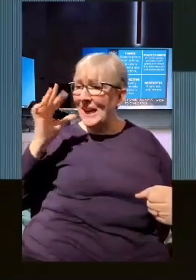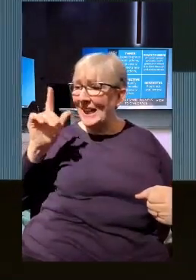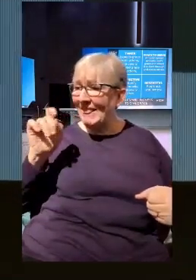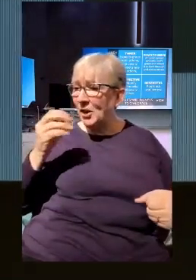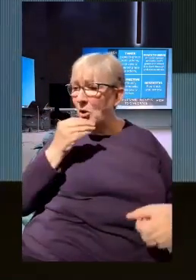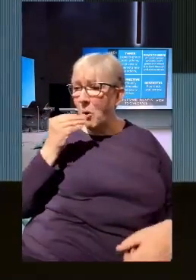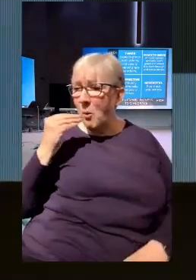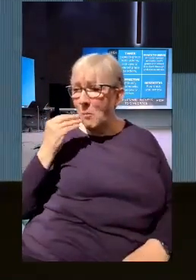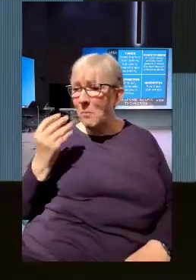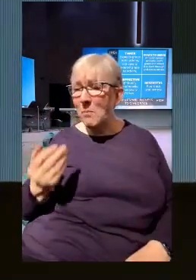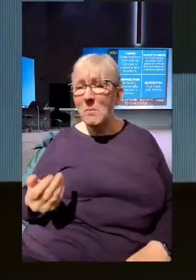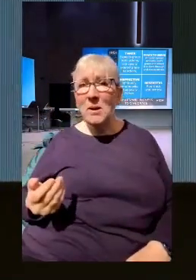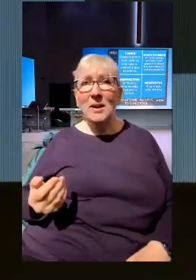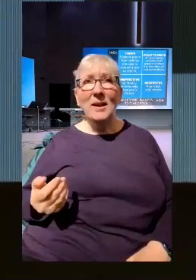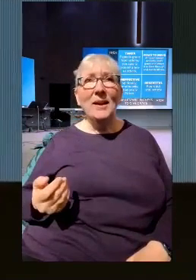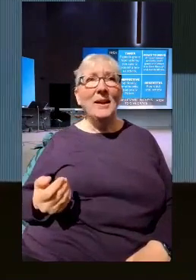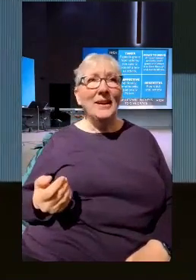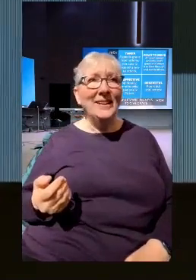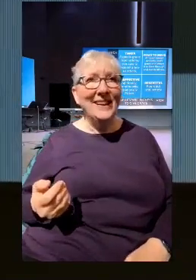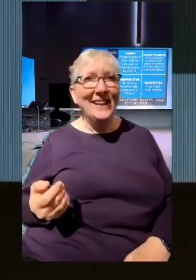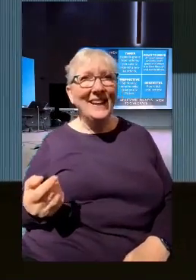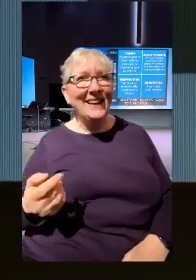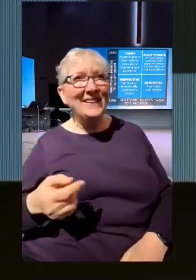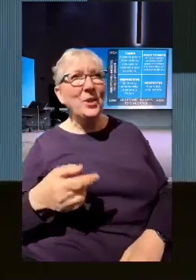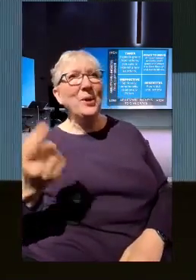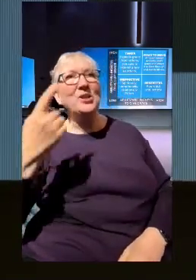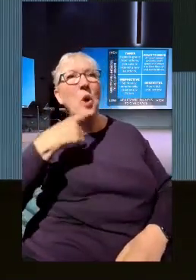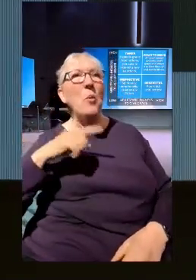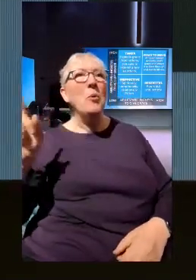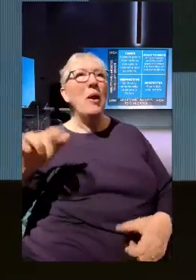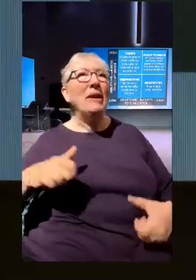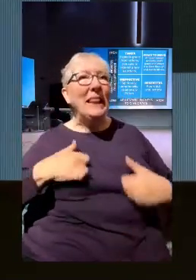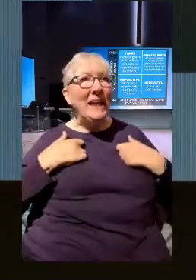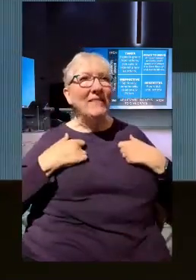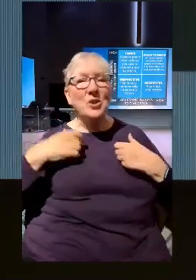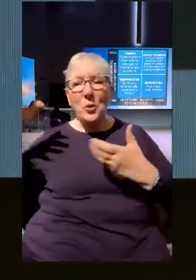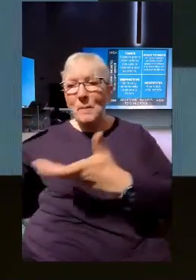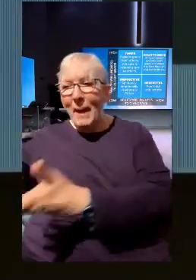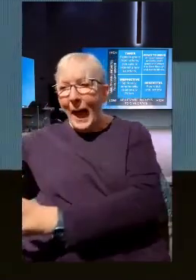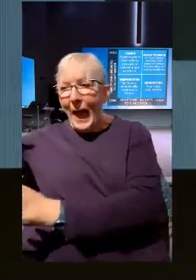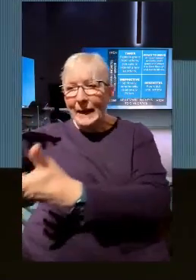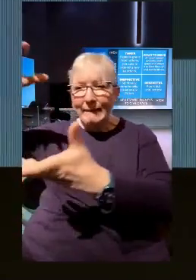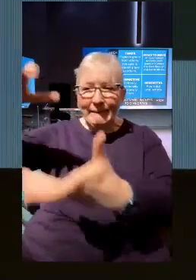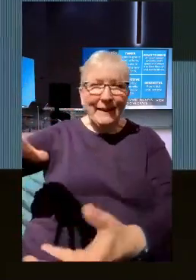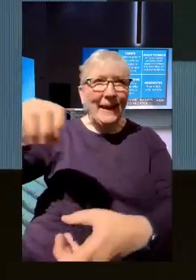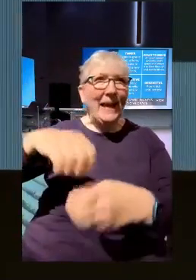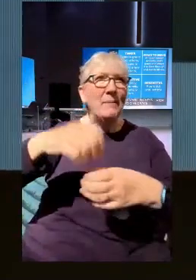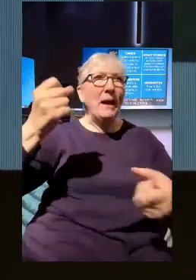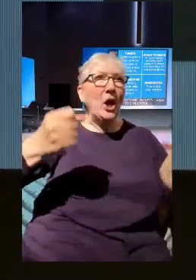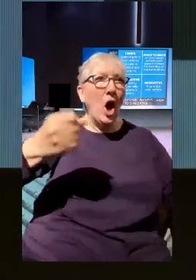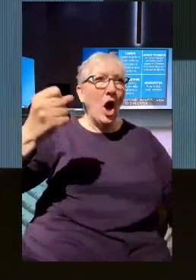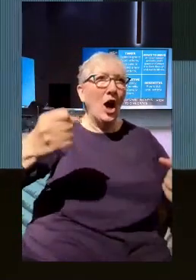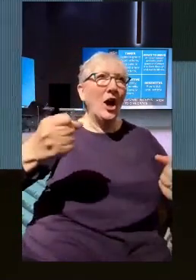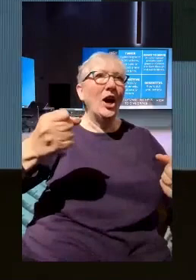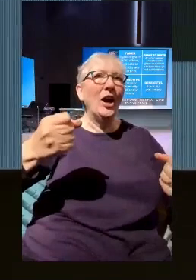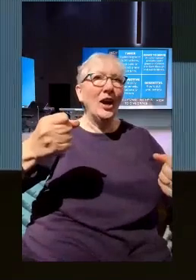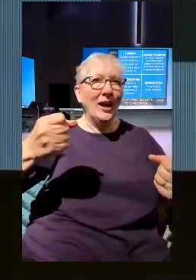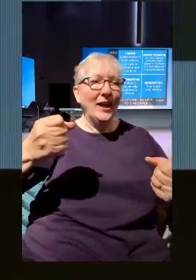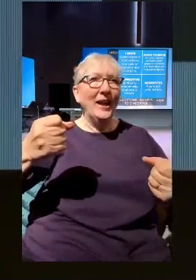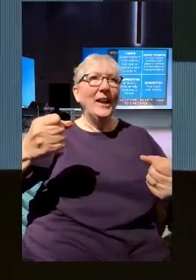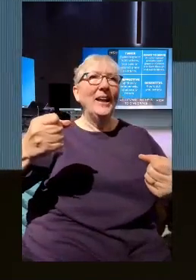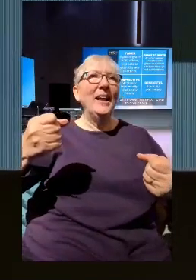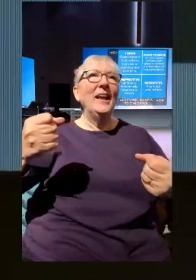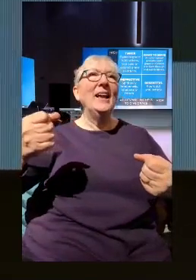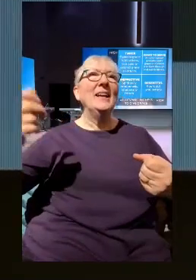He told me where he lived. And I put the kitty litter in the front seat. And the light that I had been at turned